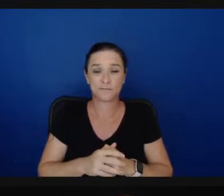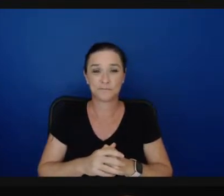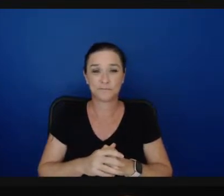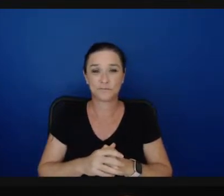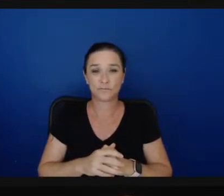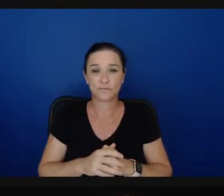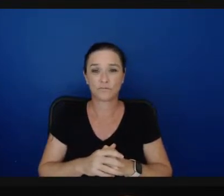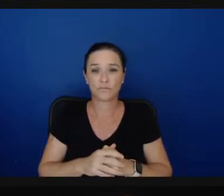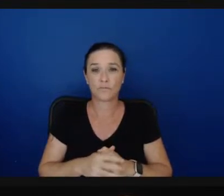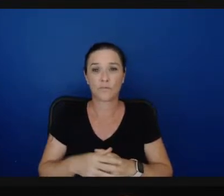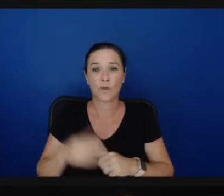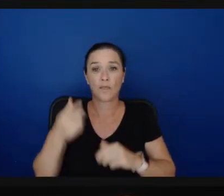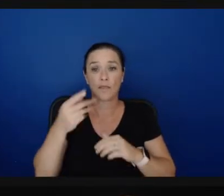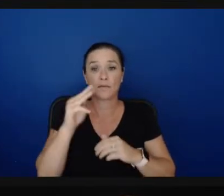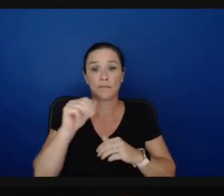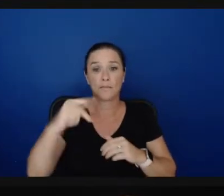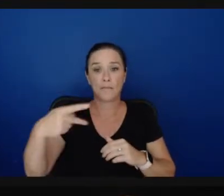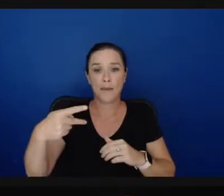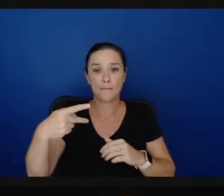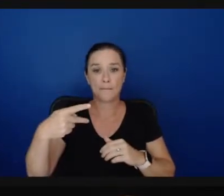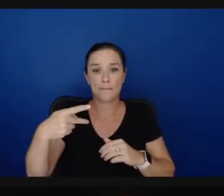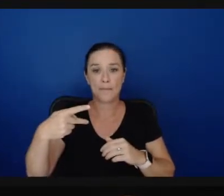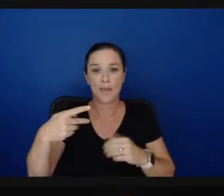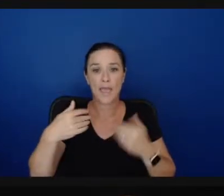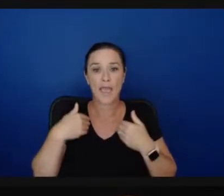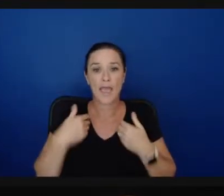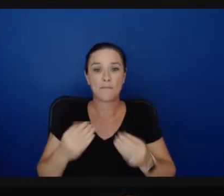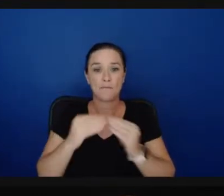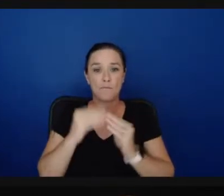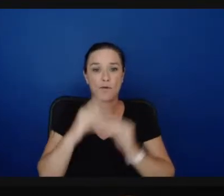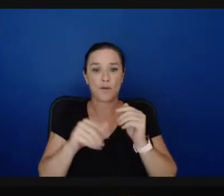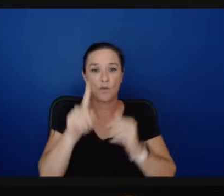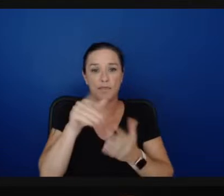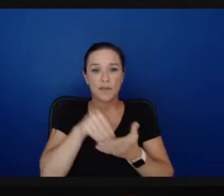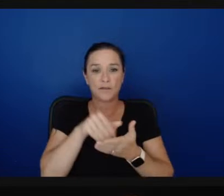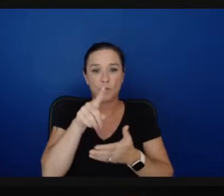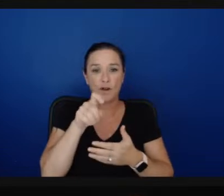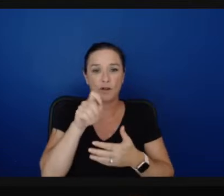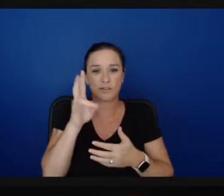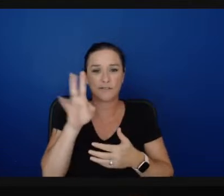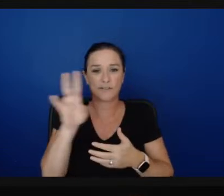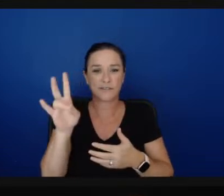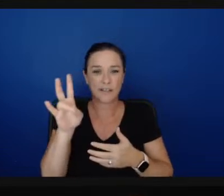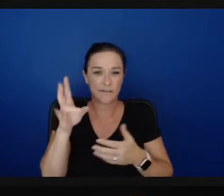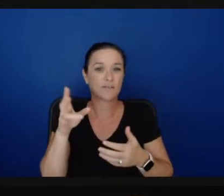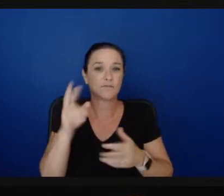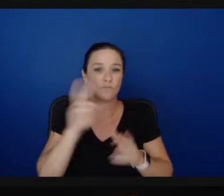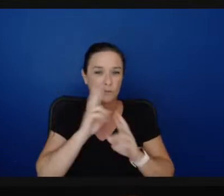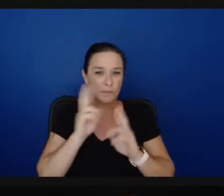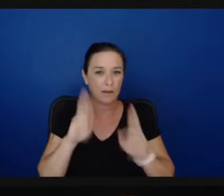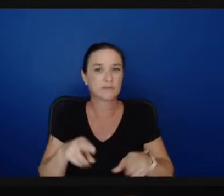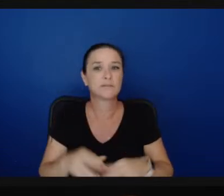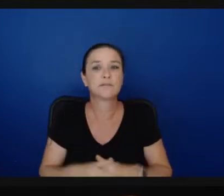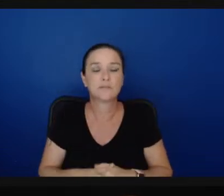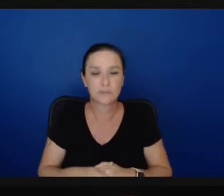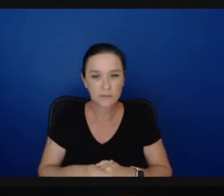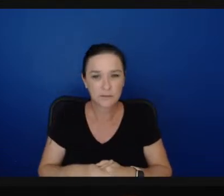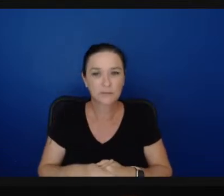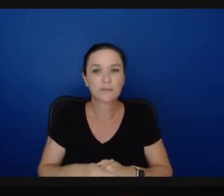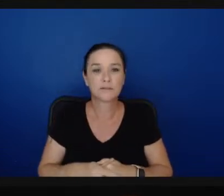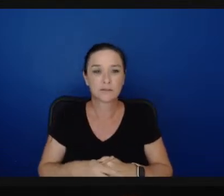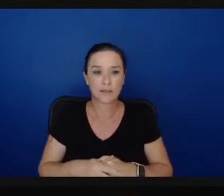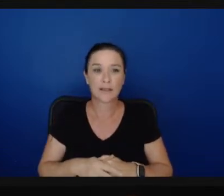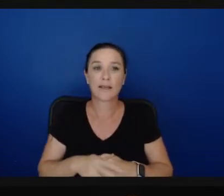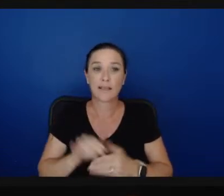On this map, there were over 1,100 responses that came in. That's a